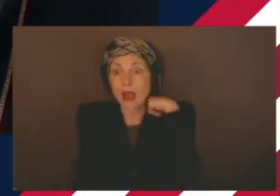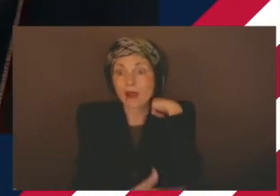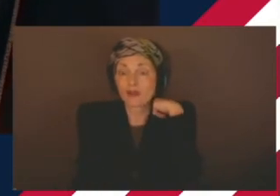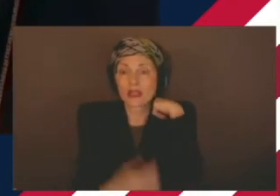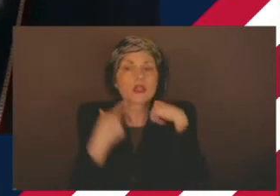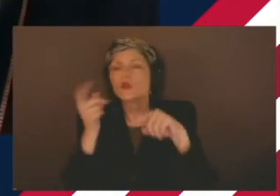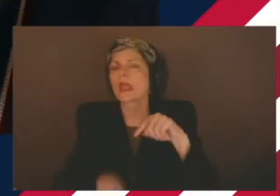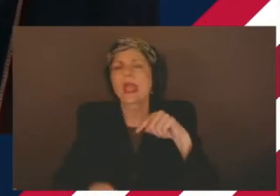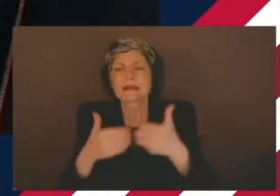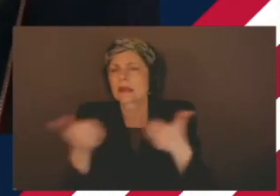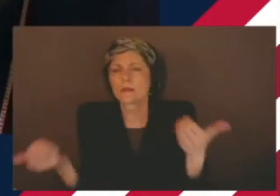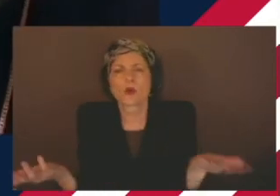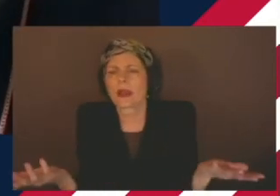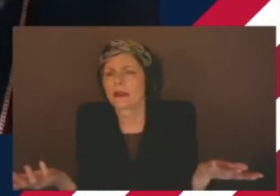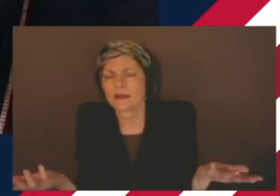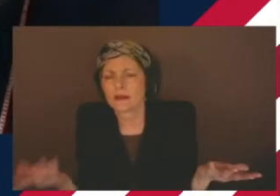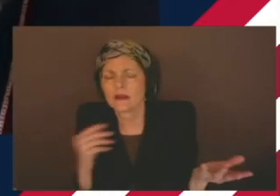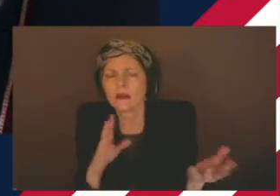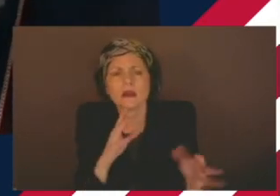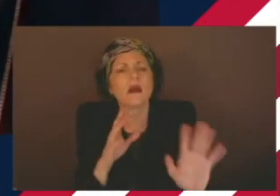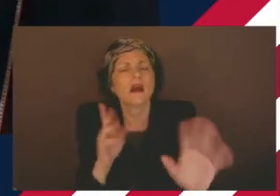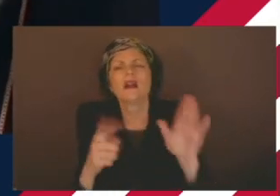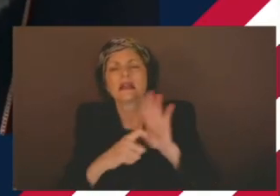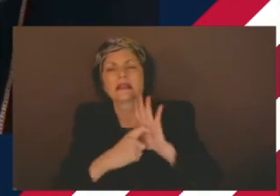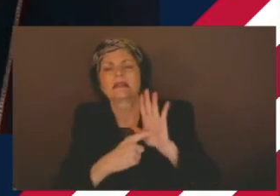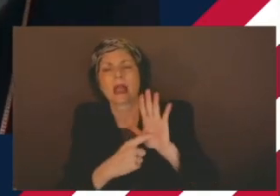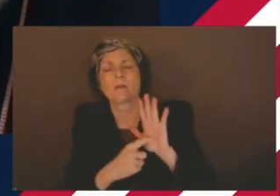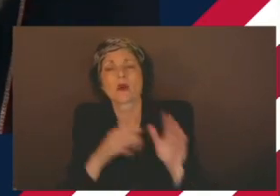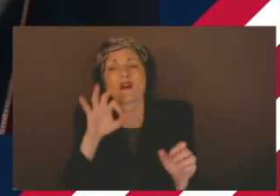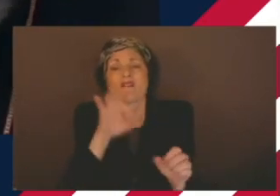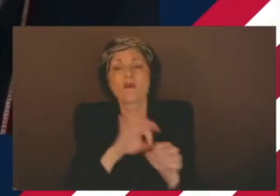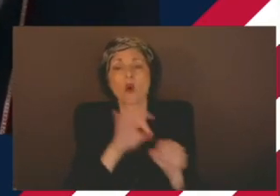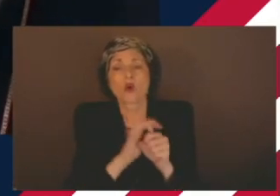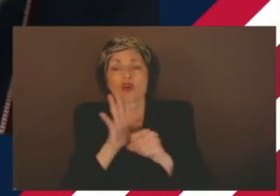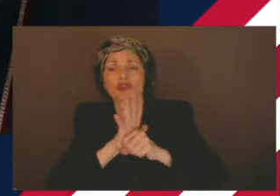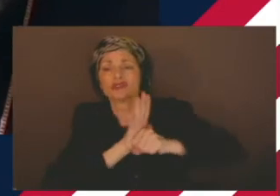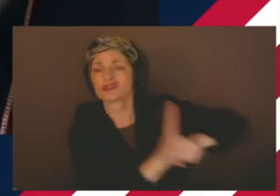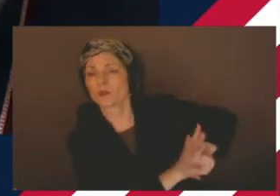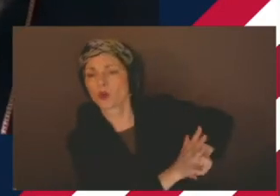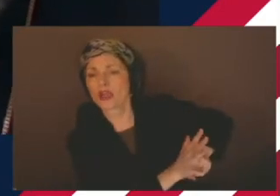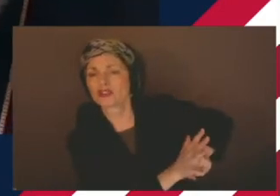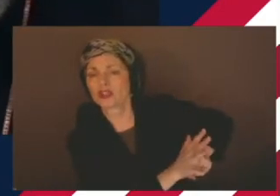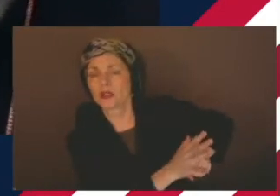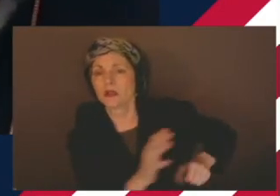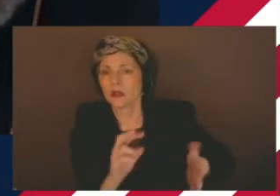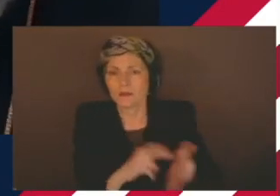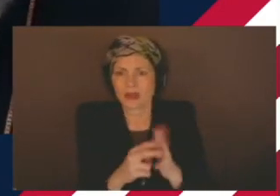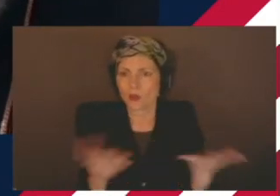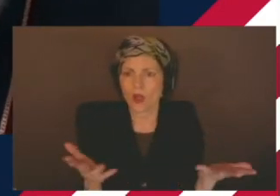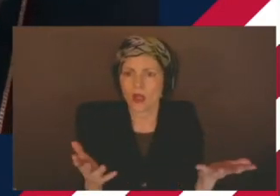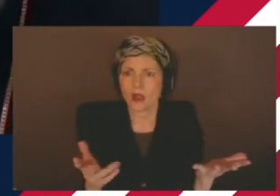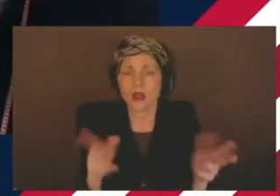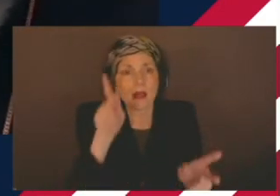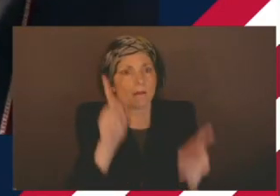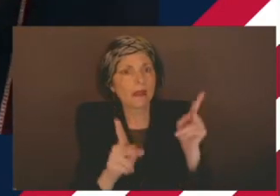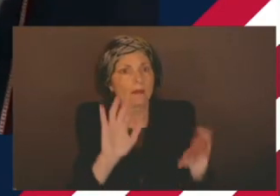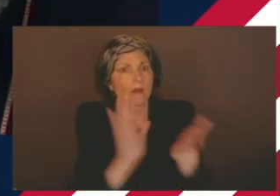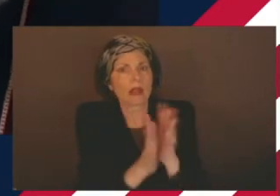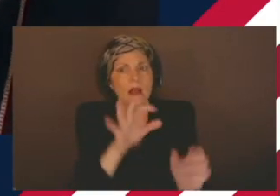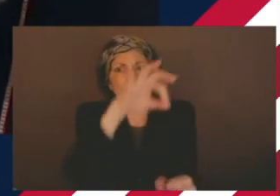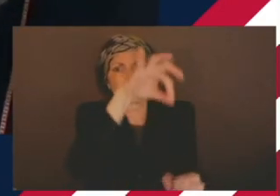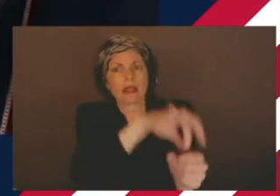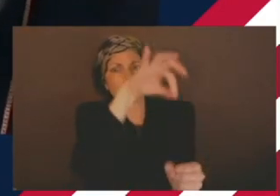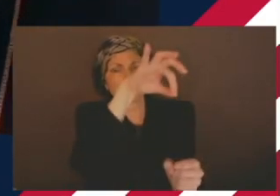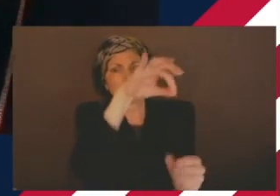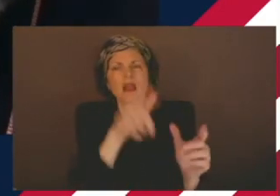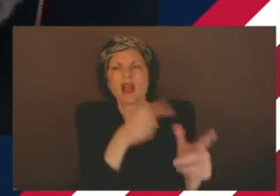for instance, take the issue of voter suppression. Voter suppression allows people to get elected, and once they get elected, they pass bills